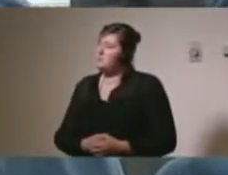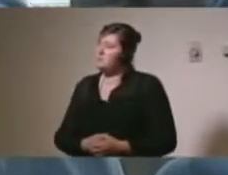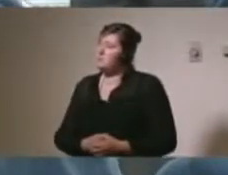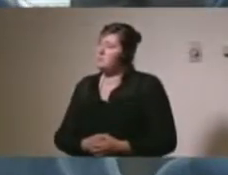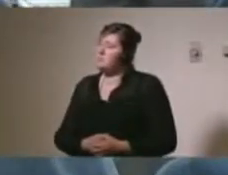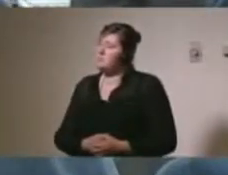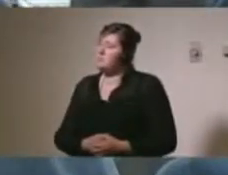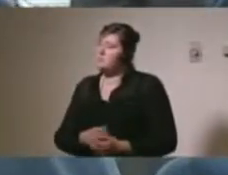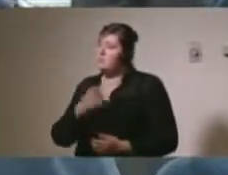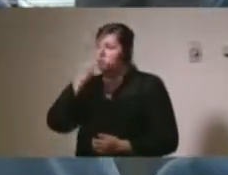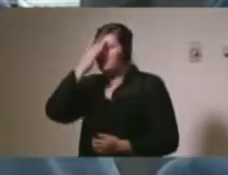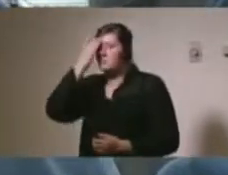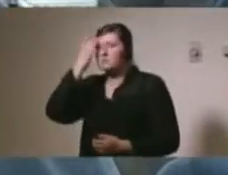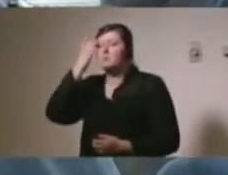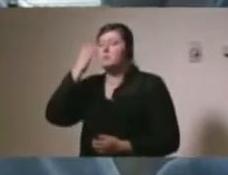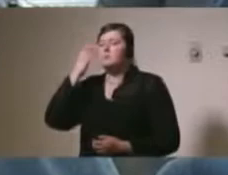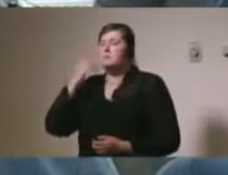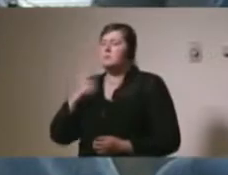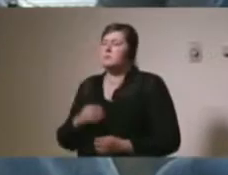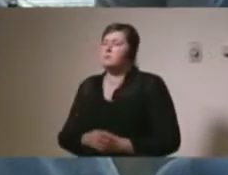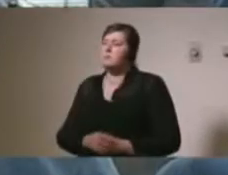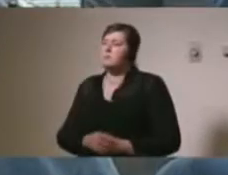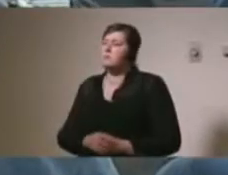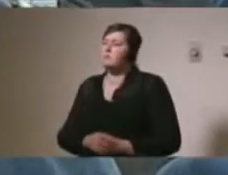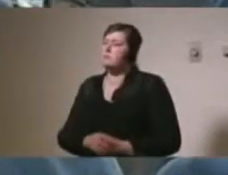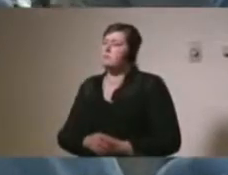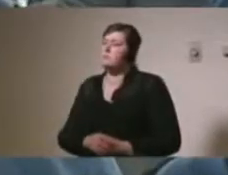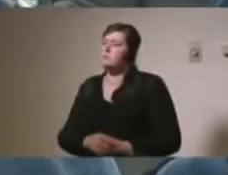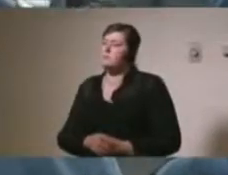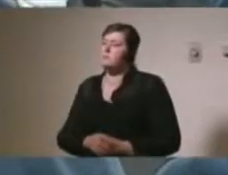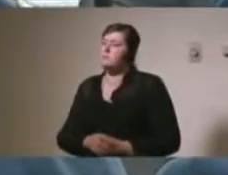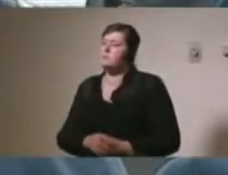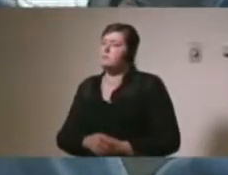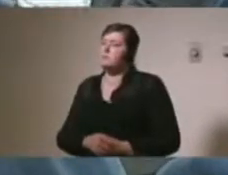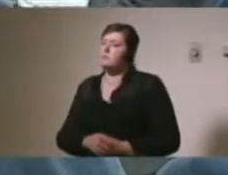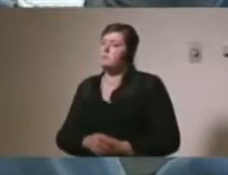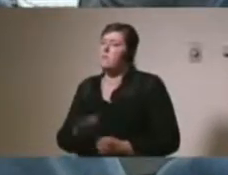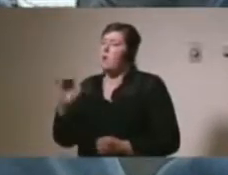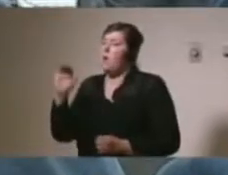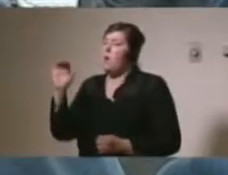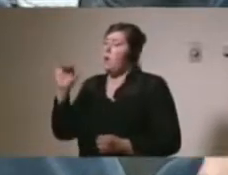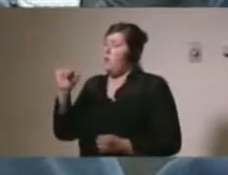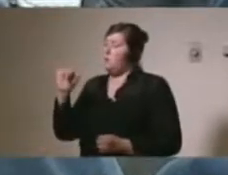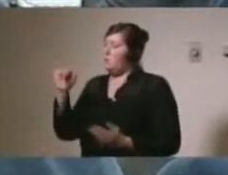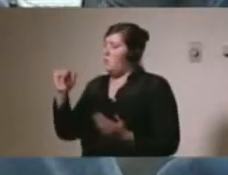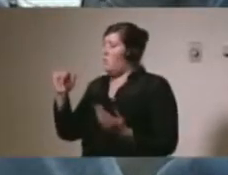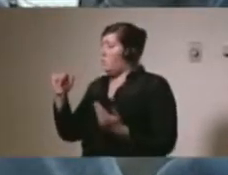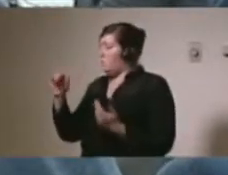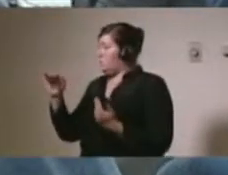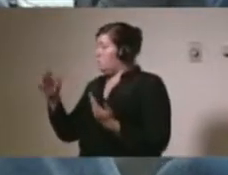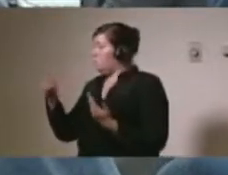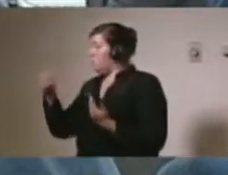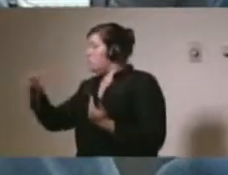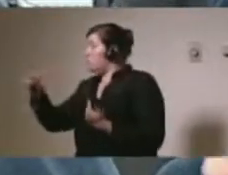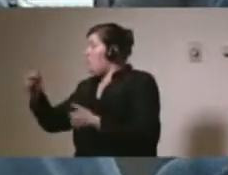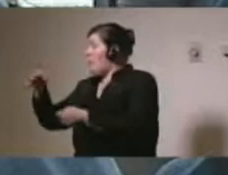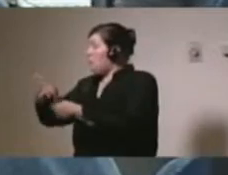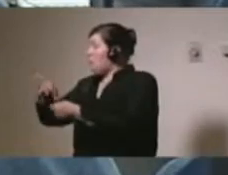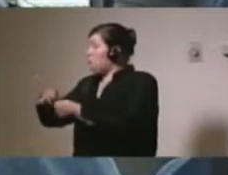And since you're targeting the electoral calendar, what are you going to do? You're working